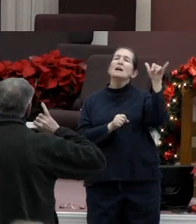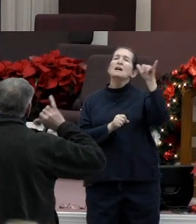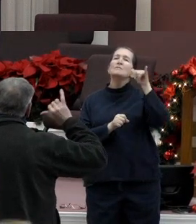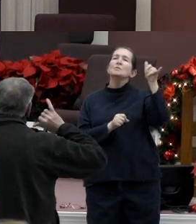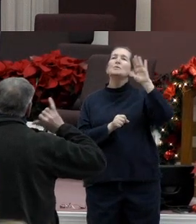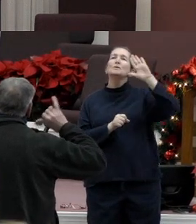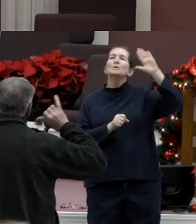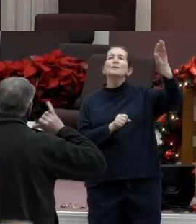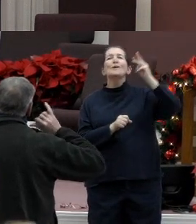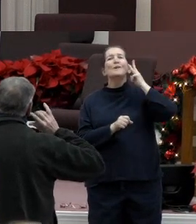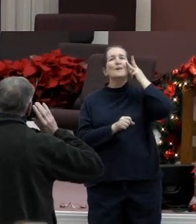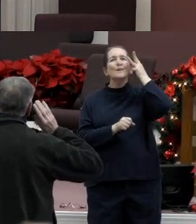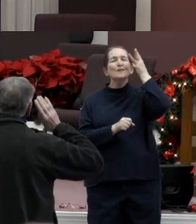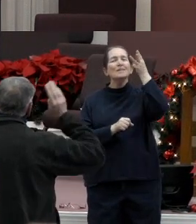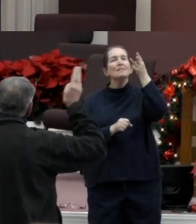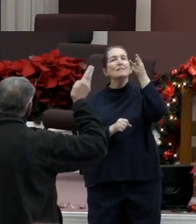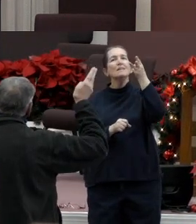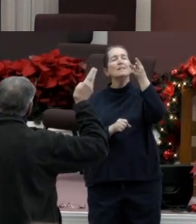after